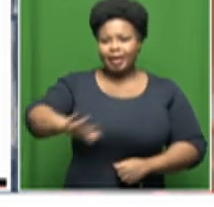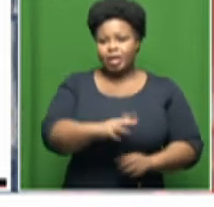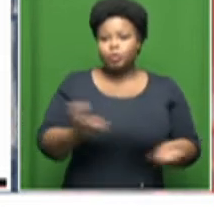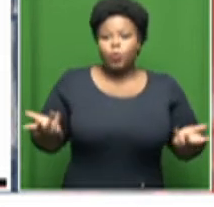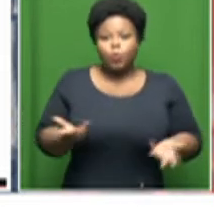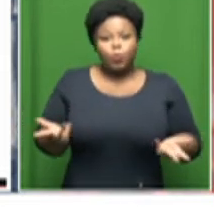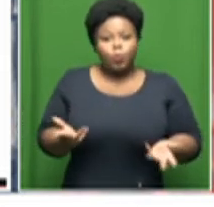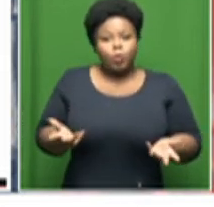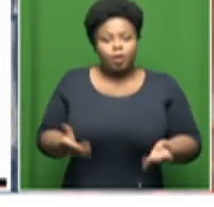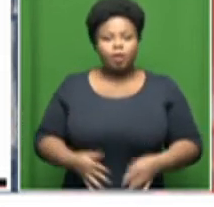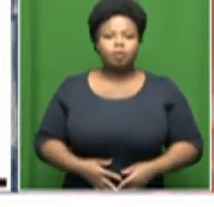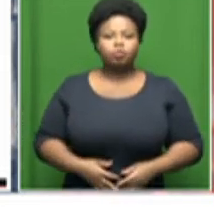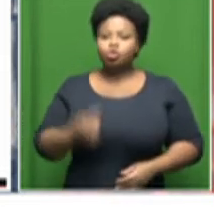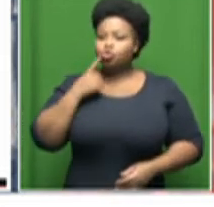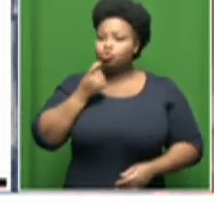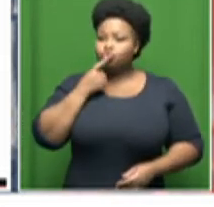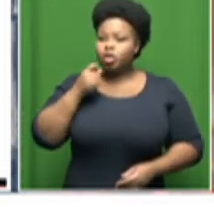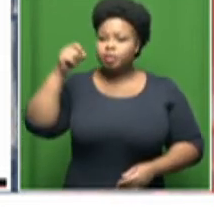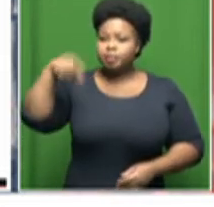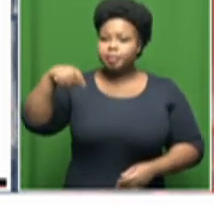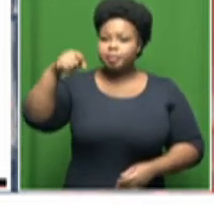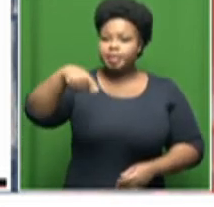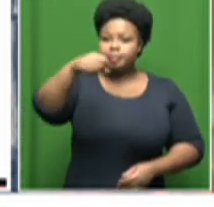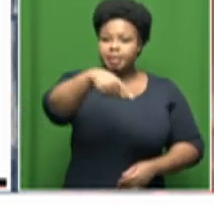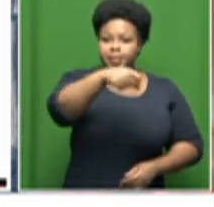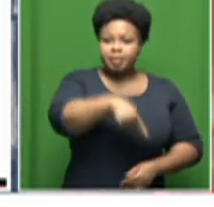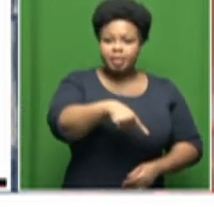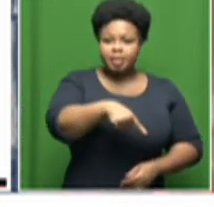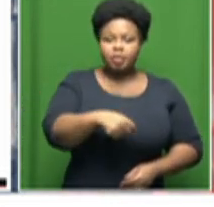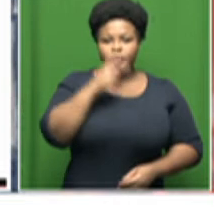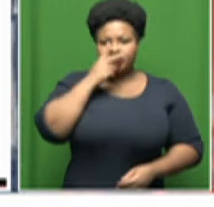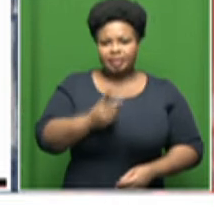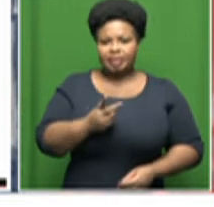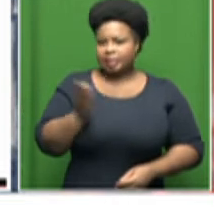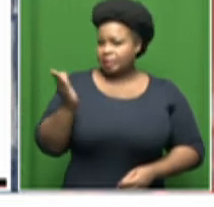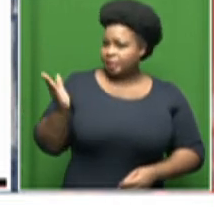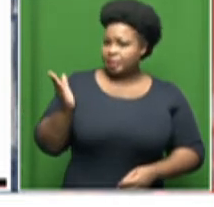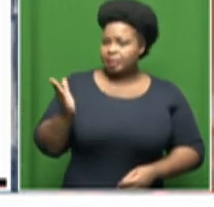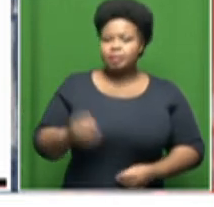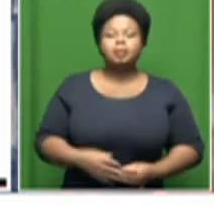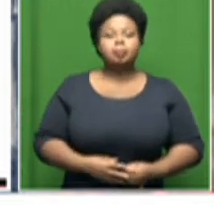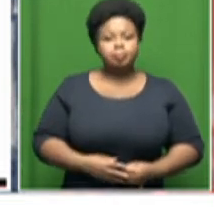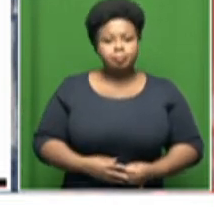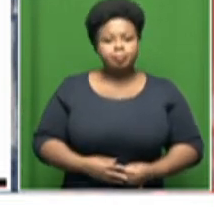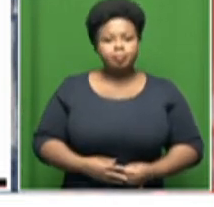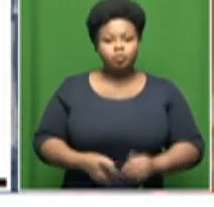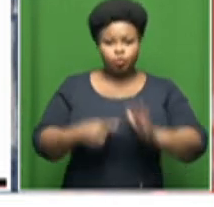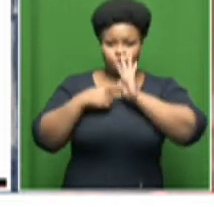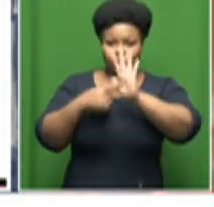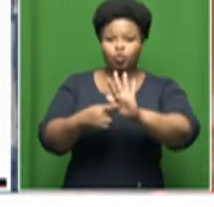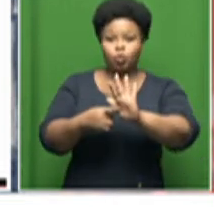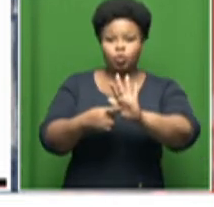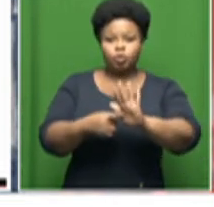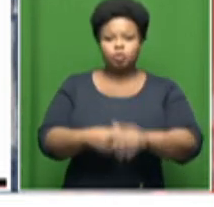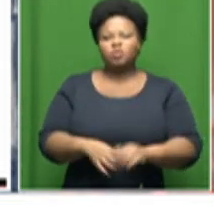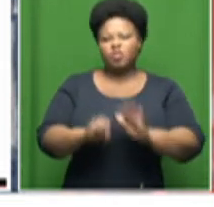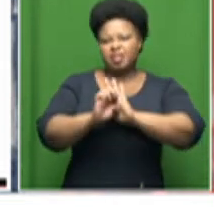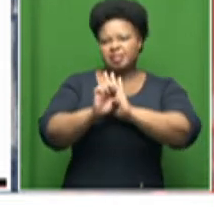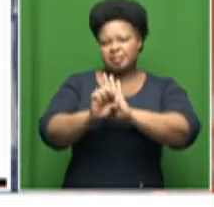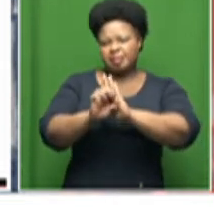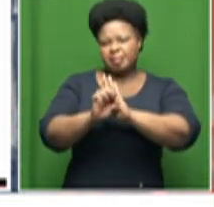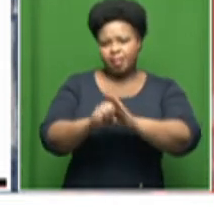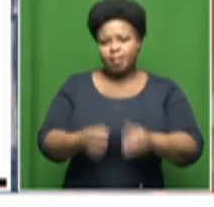have the red line, the red arrows that you see, or the red little marks that you see, are an example